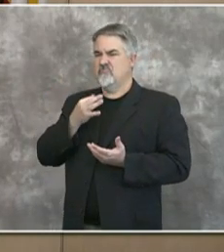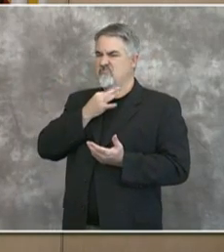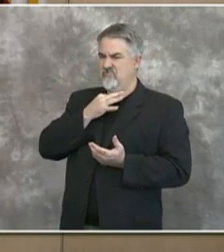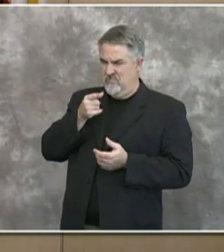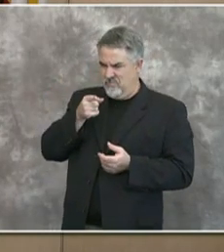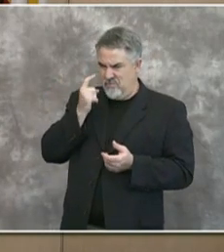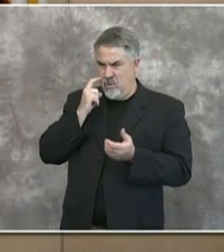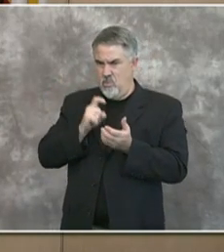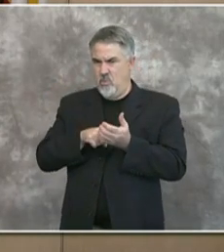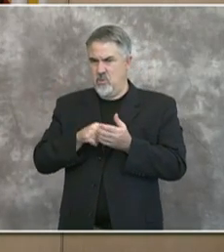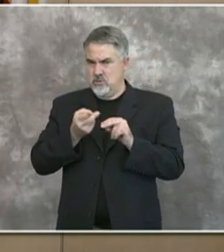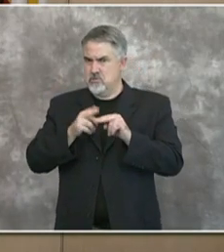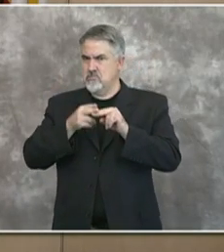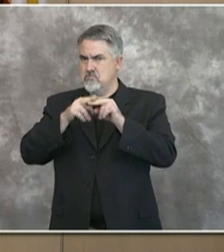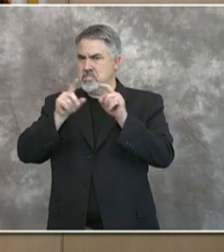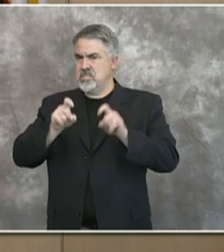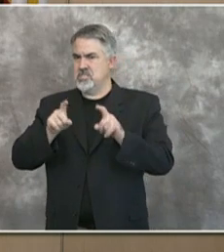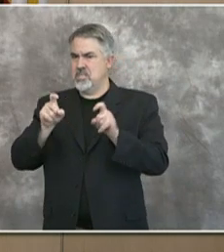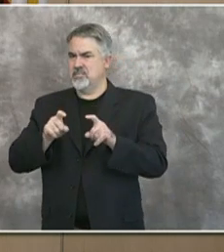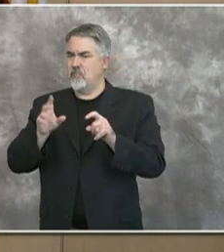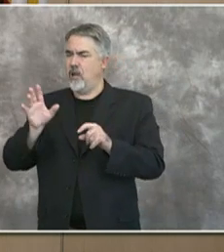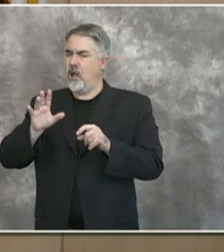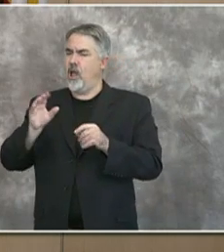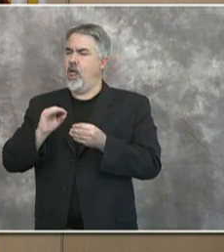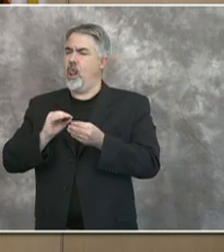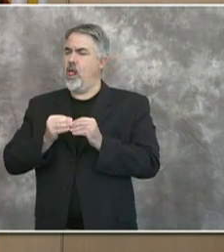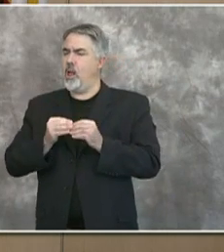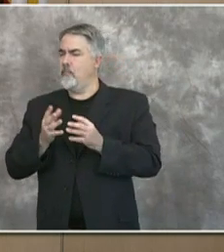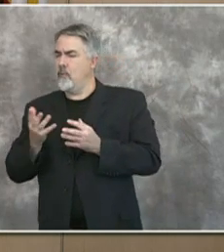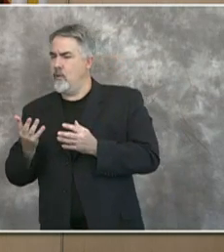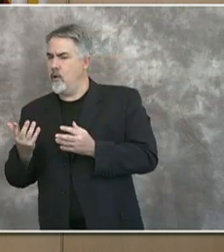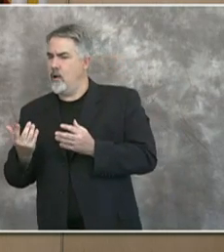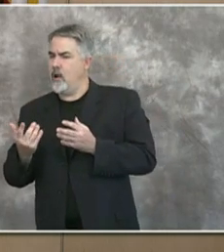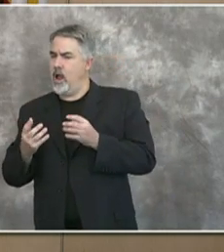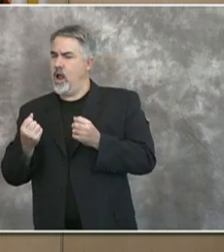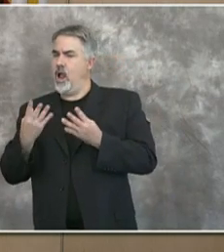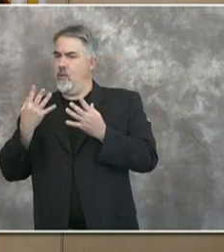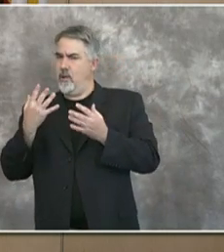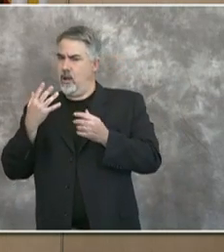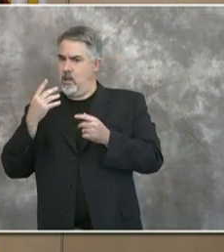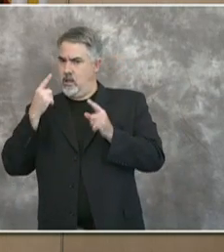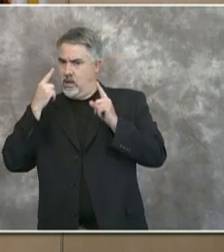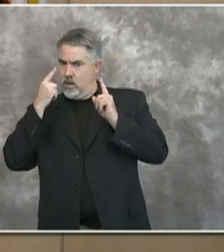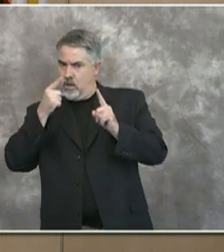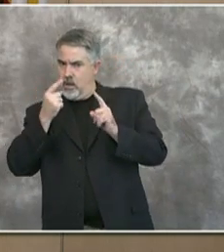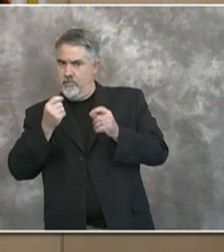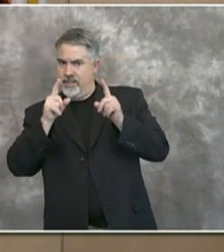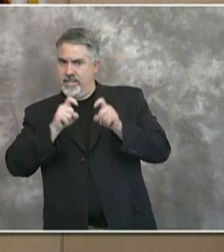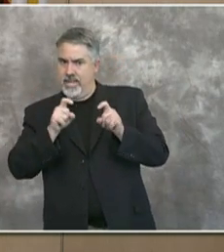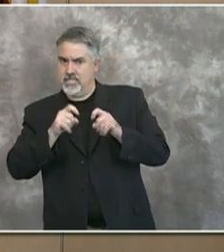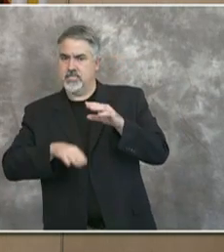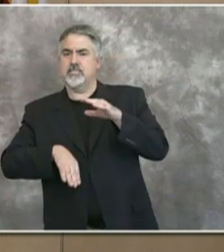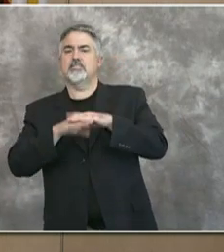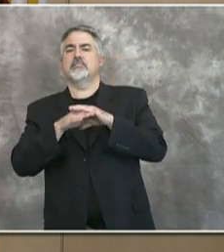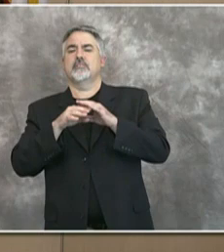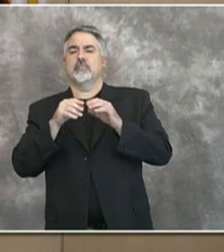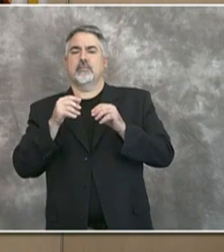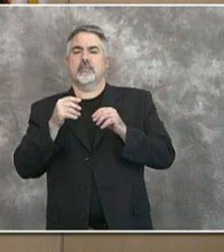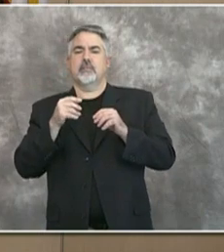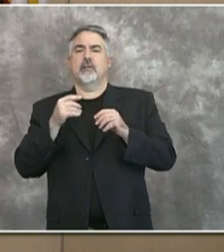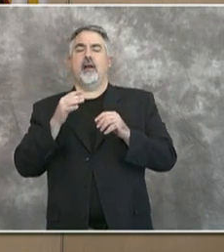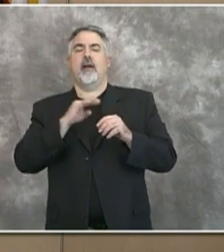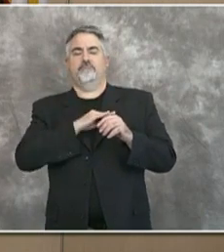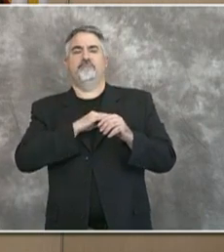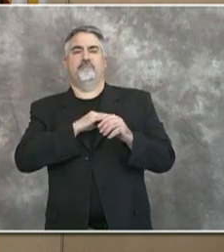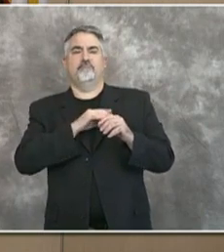be needed to run daily in order to reconsider some of the public health orders? So I'll take the last part first. There's